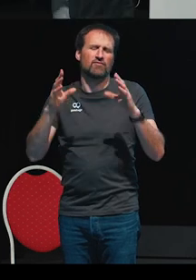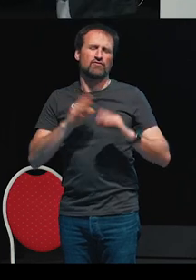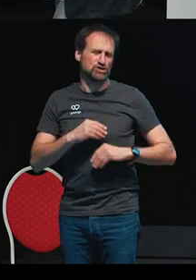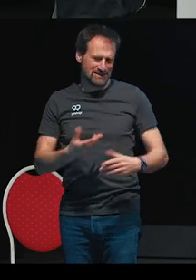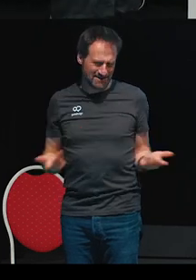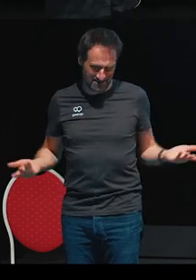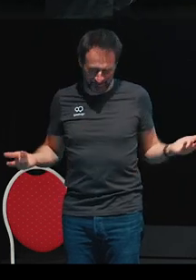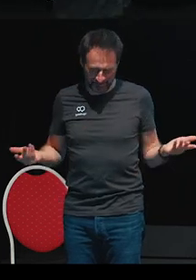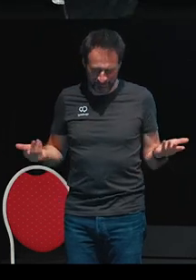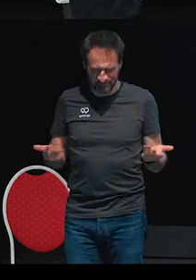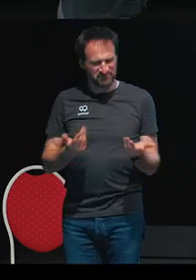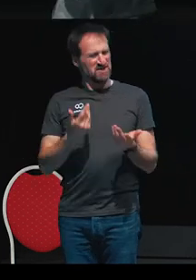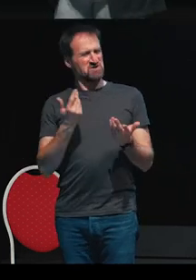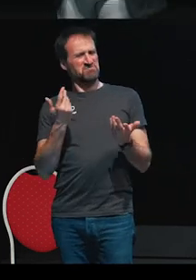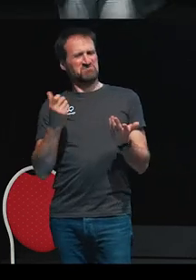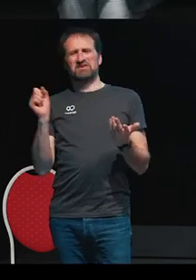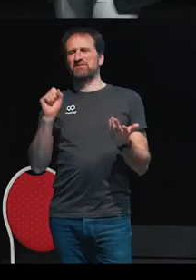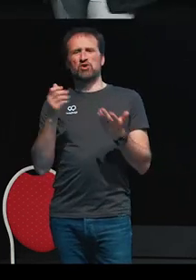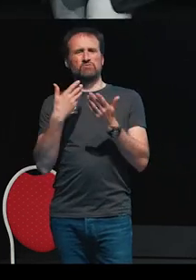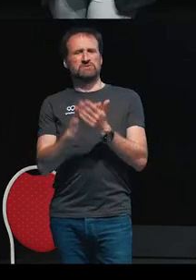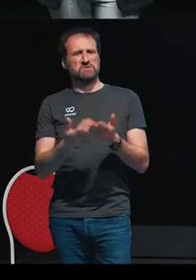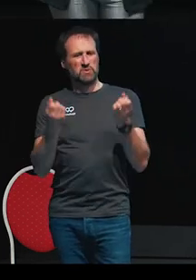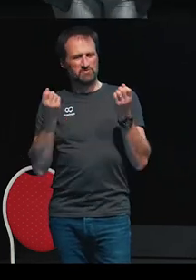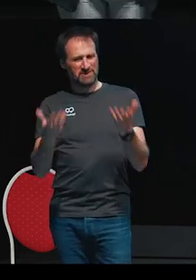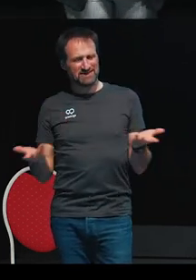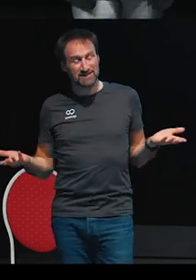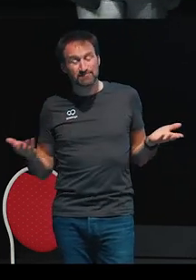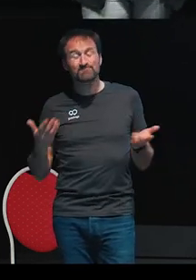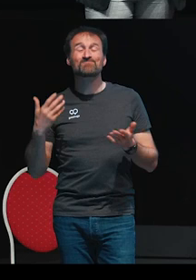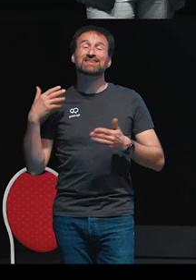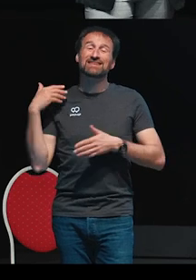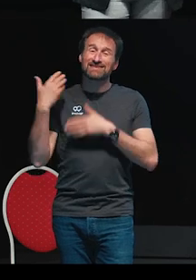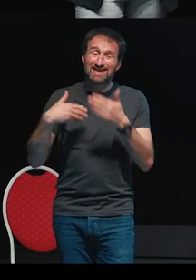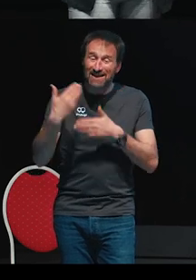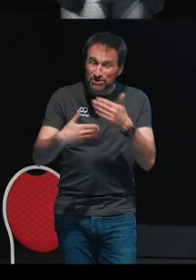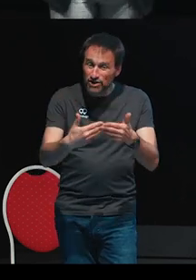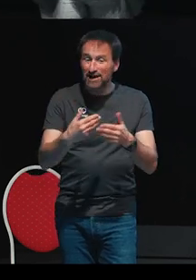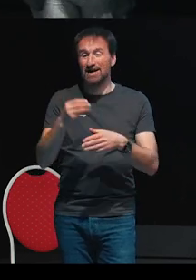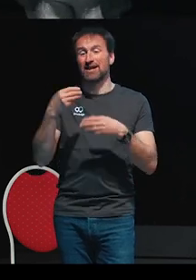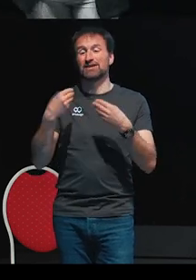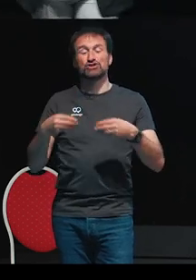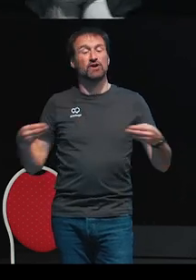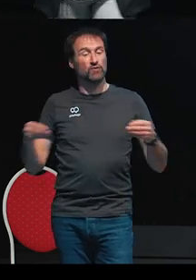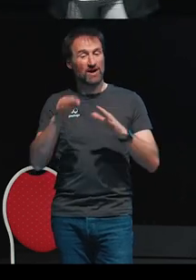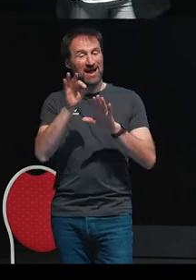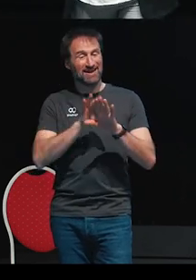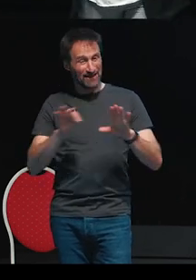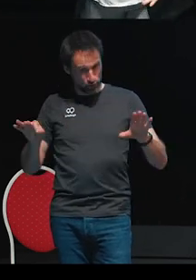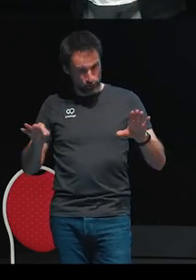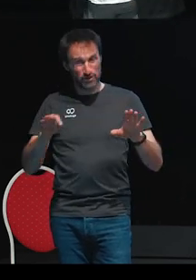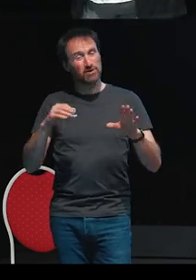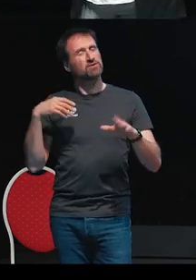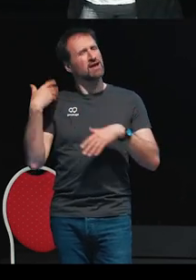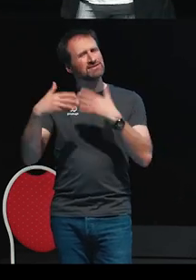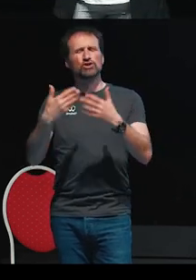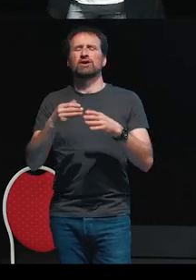So why this is happening? In the traditional software architecture, the traditional software model,